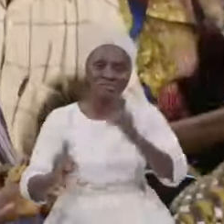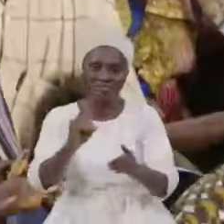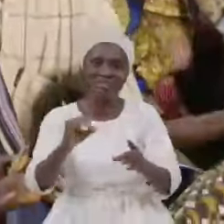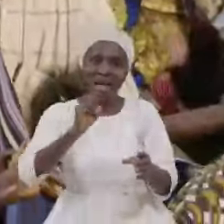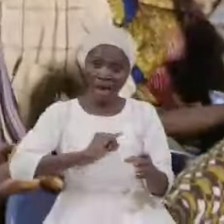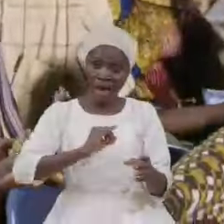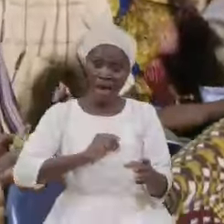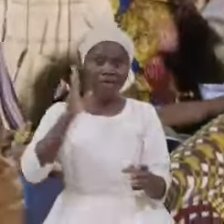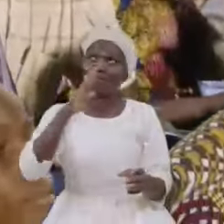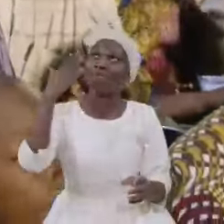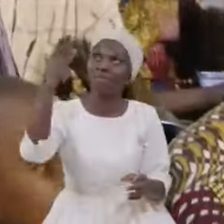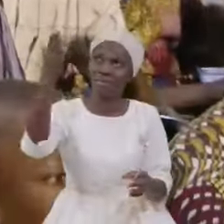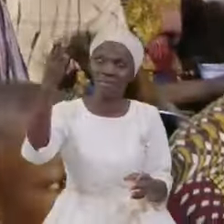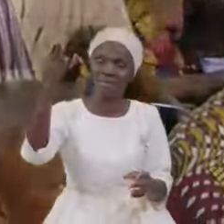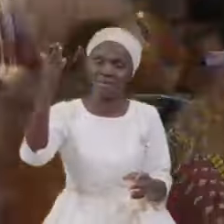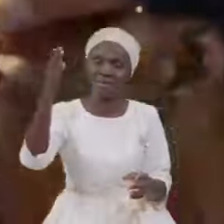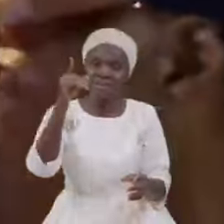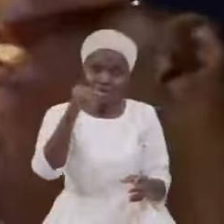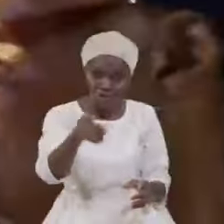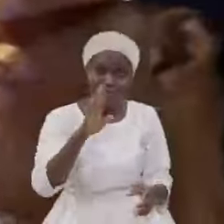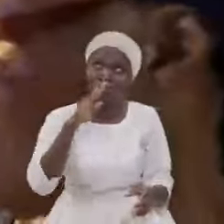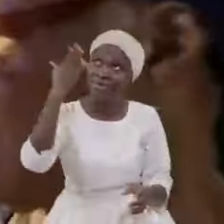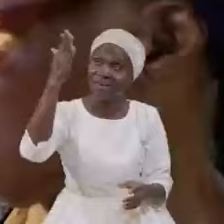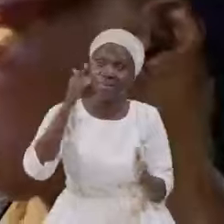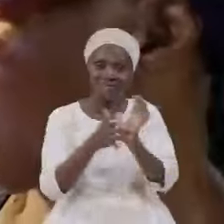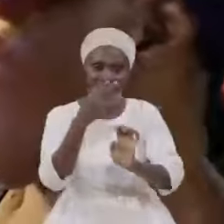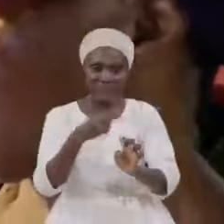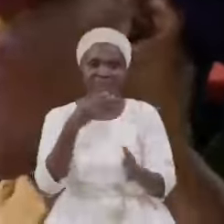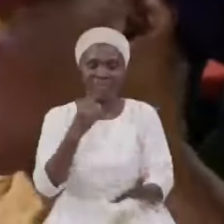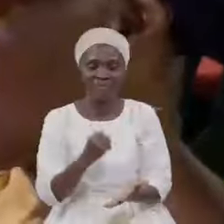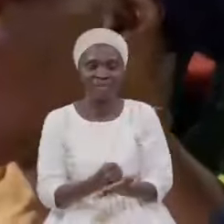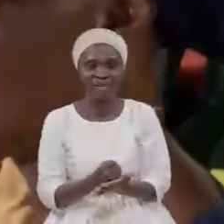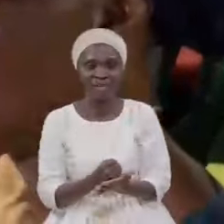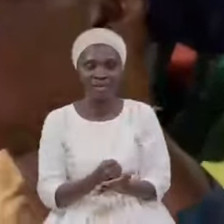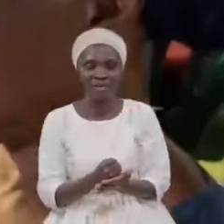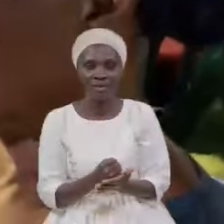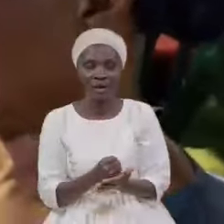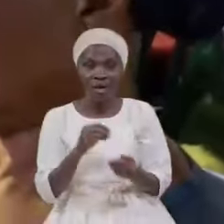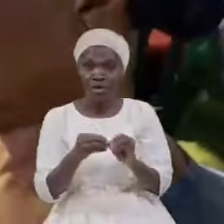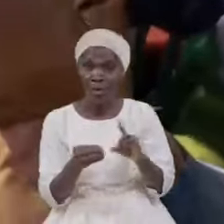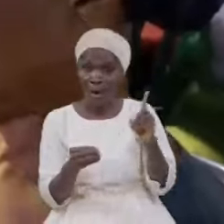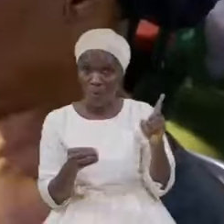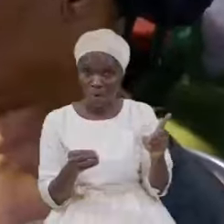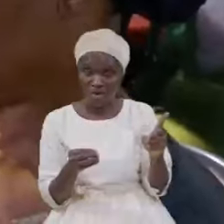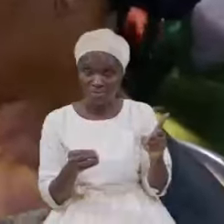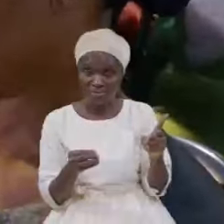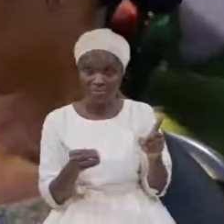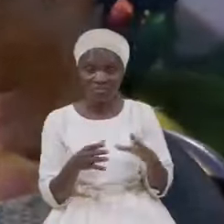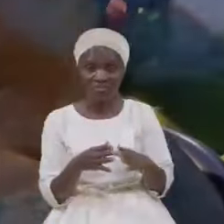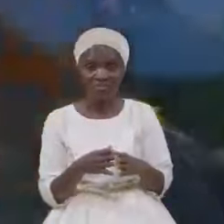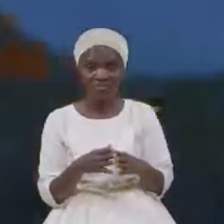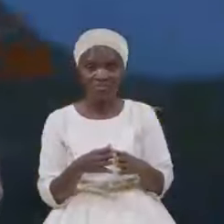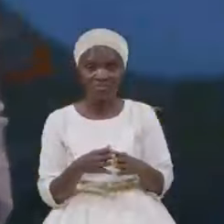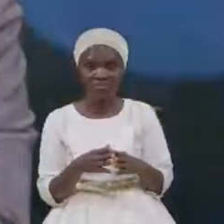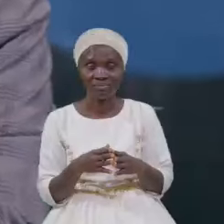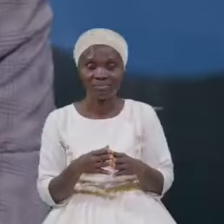be there in Jesus' name. Look at number one here. Number one, we're talking about the gracious day